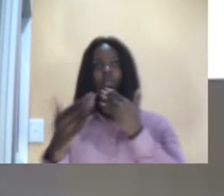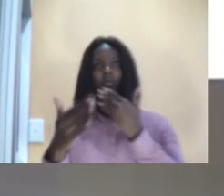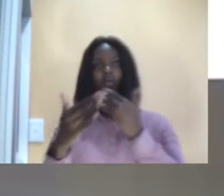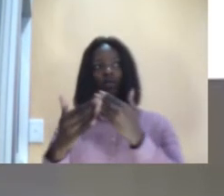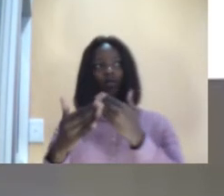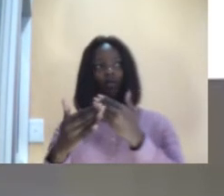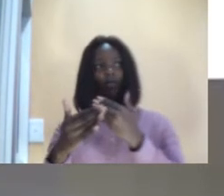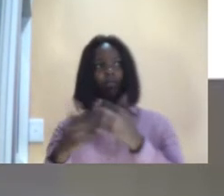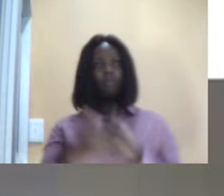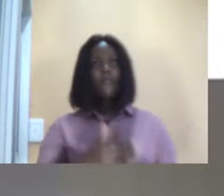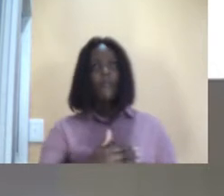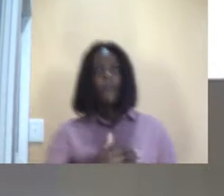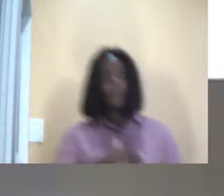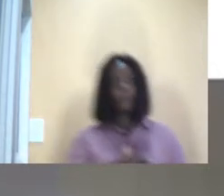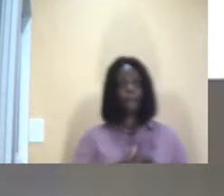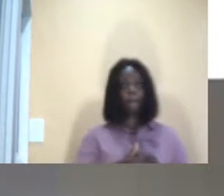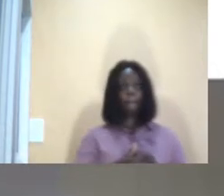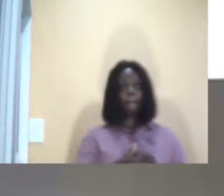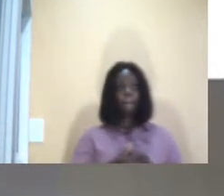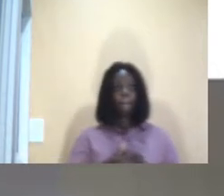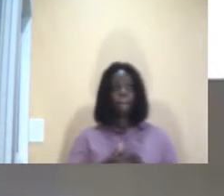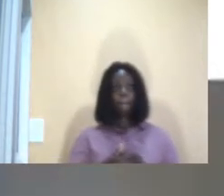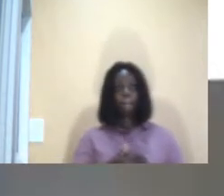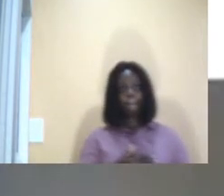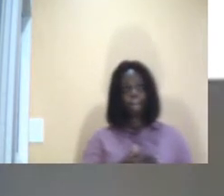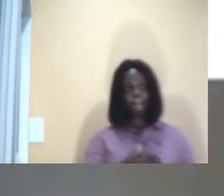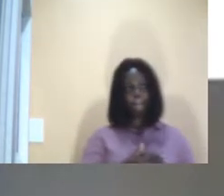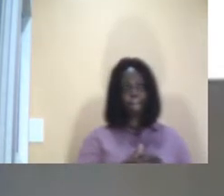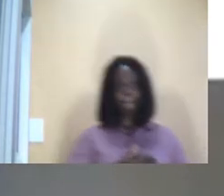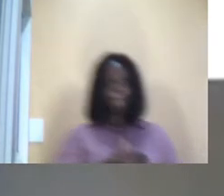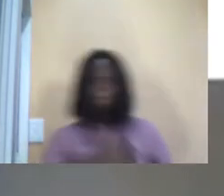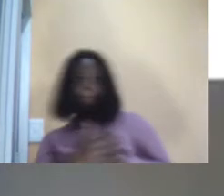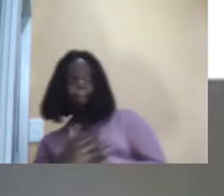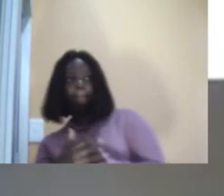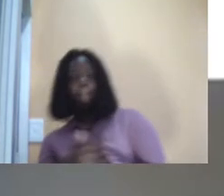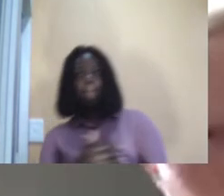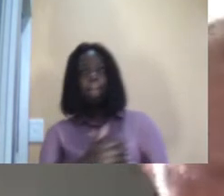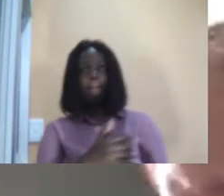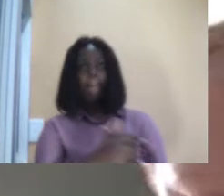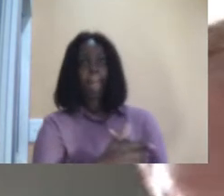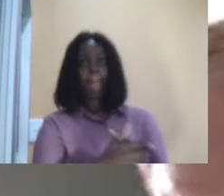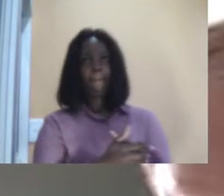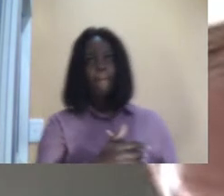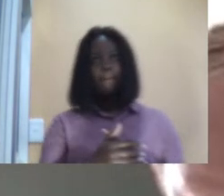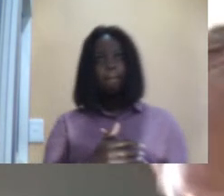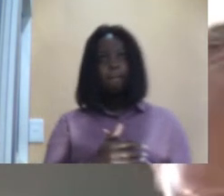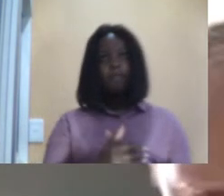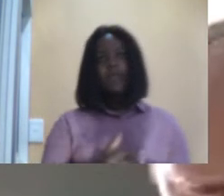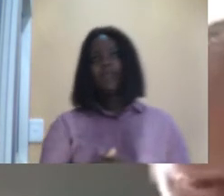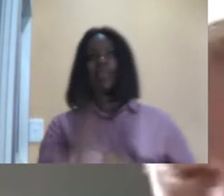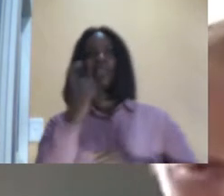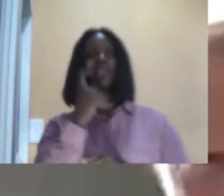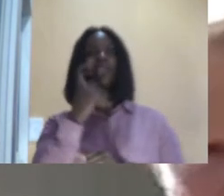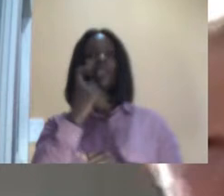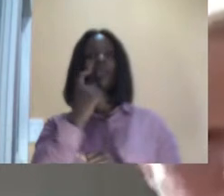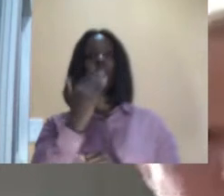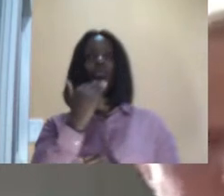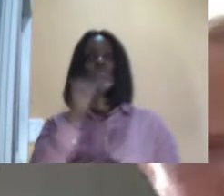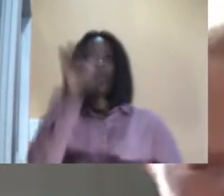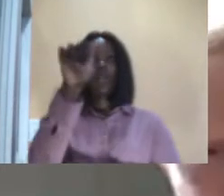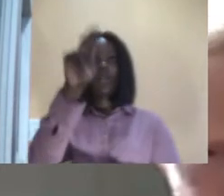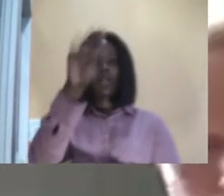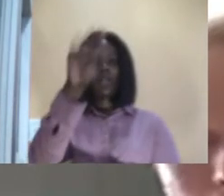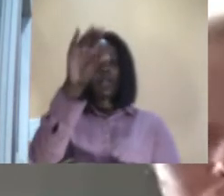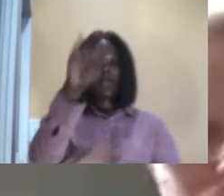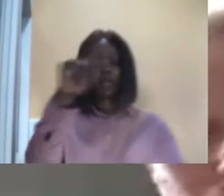Democratic, so let me start with a little bit of rebuttal. I think that it's very easy for the ANC and the EFF to come up